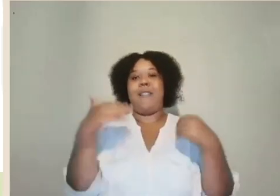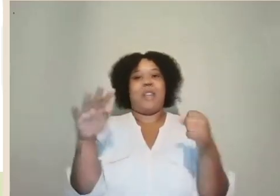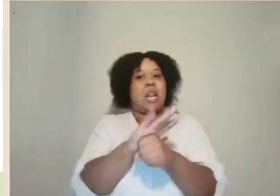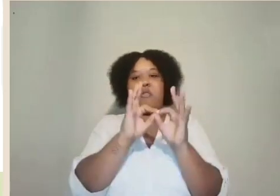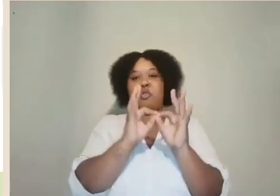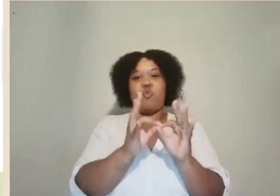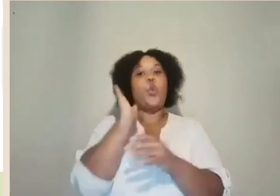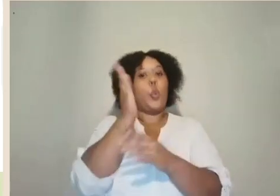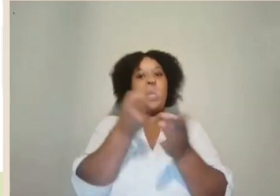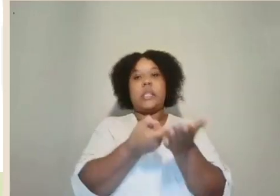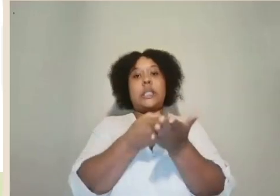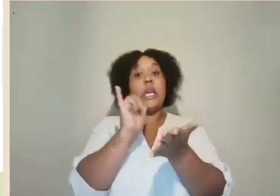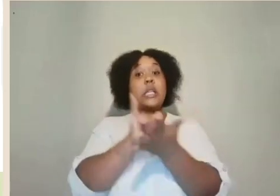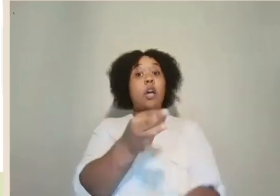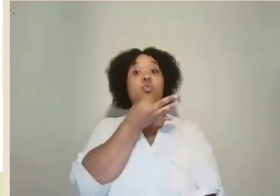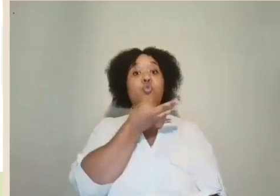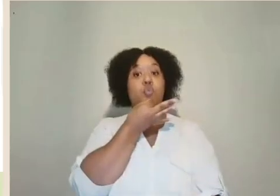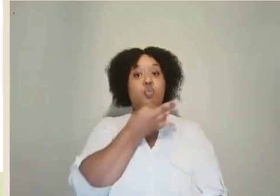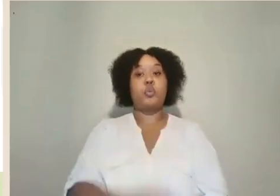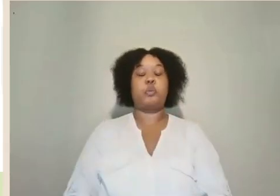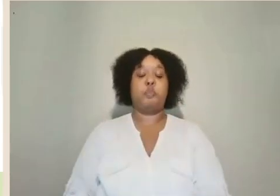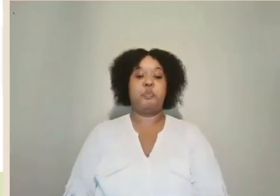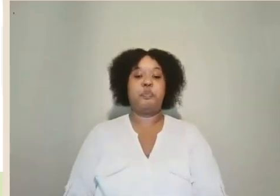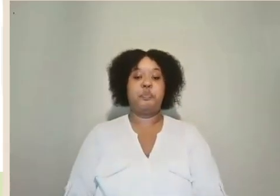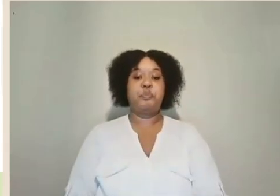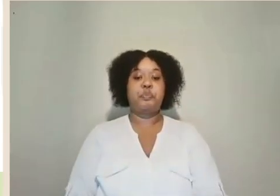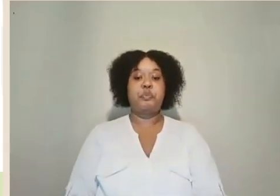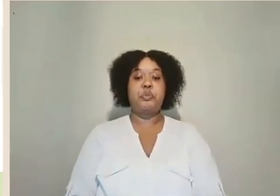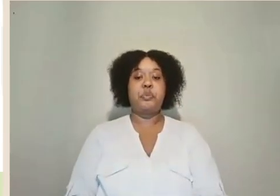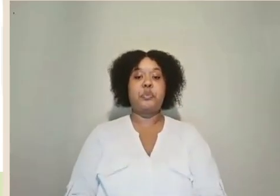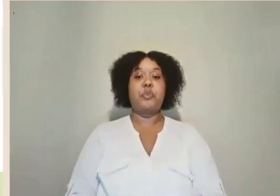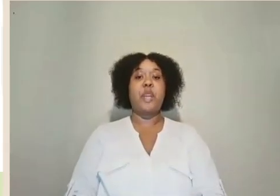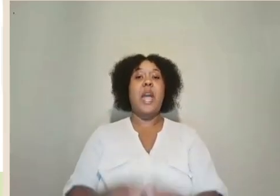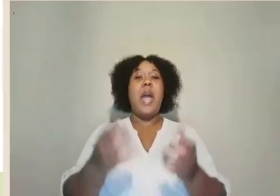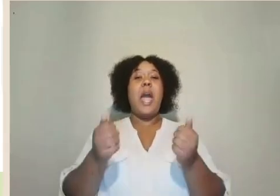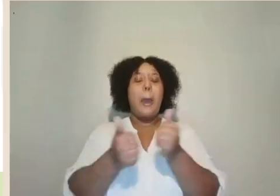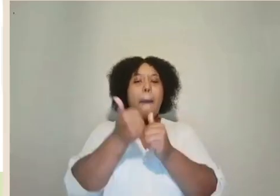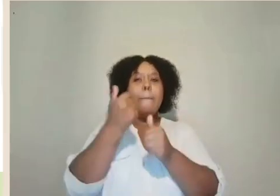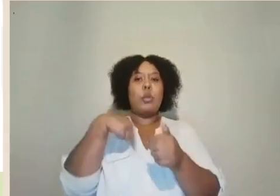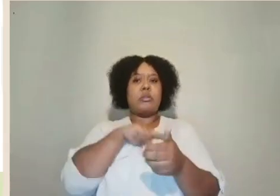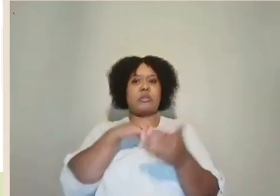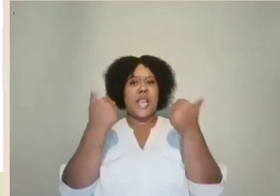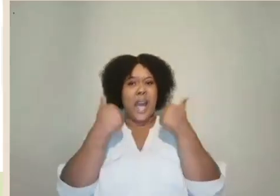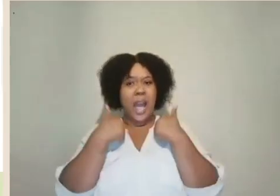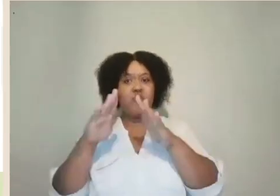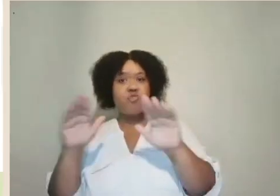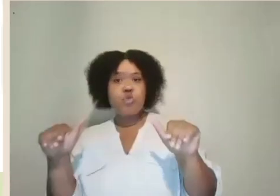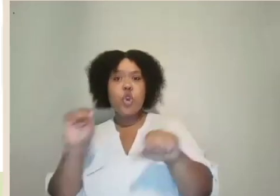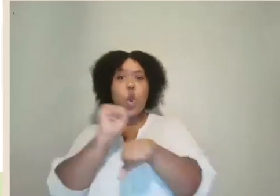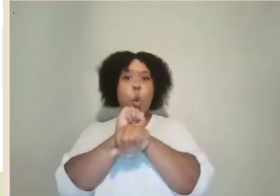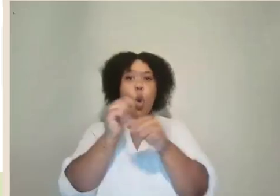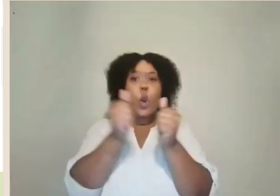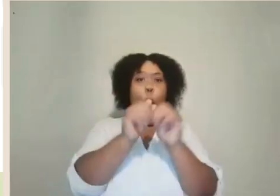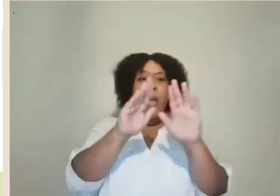about that very soon. And a lot of us either have children, work with bilingual children, are